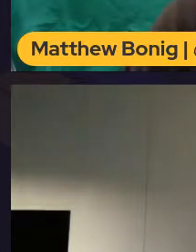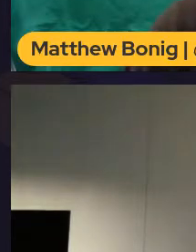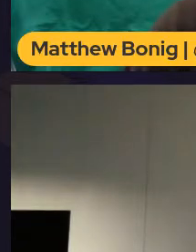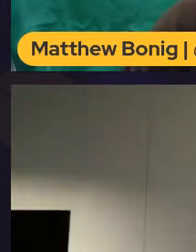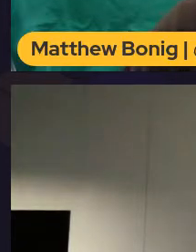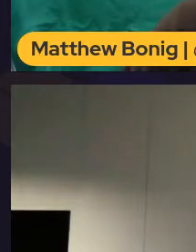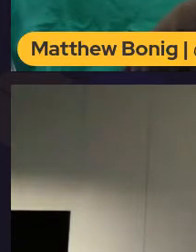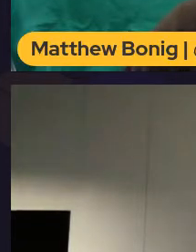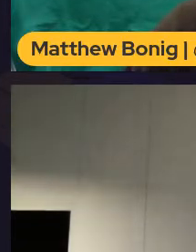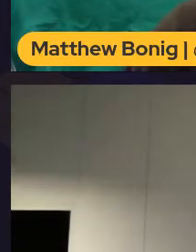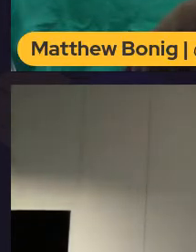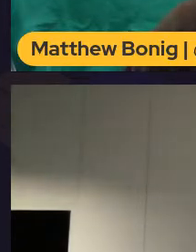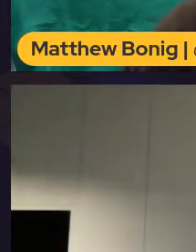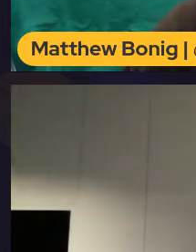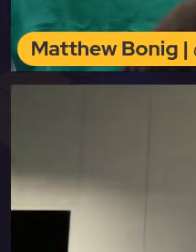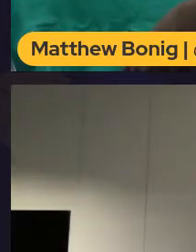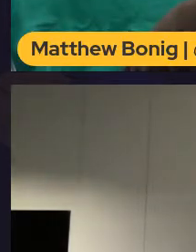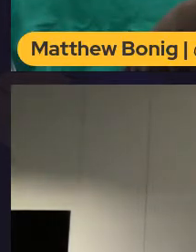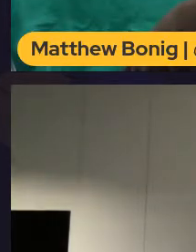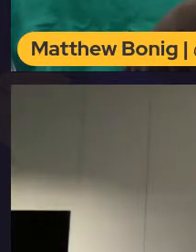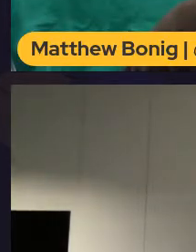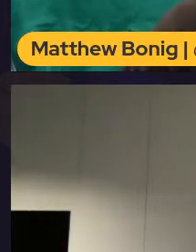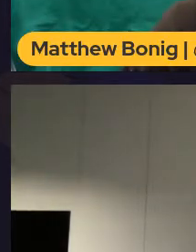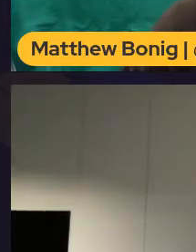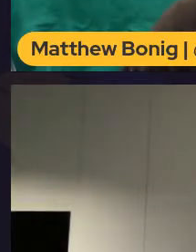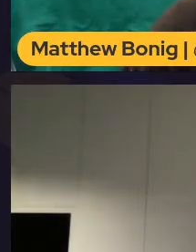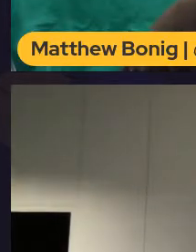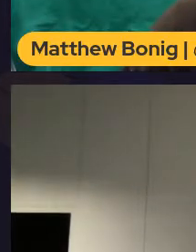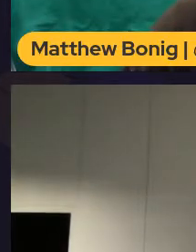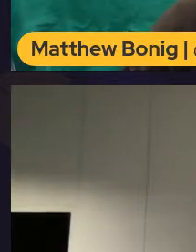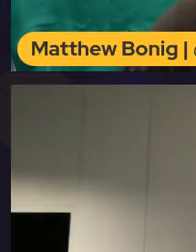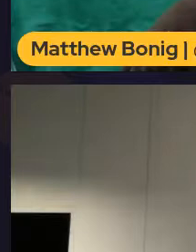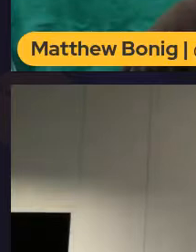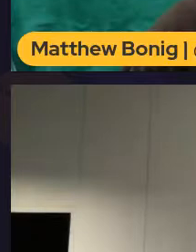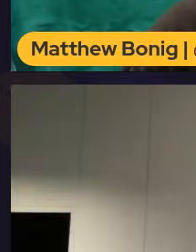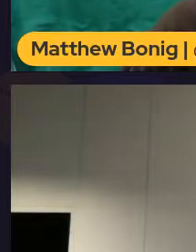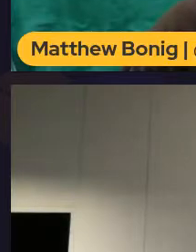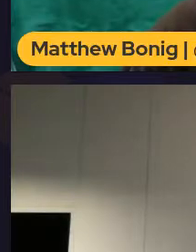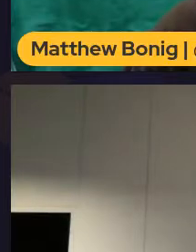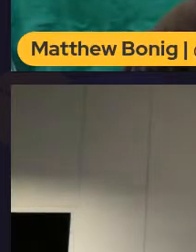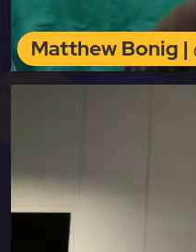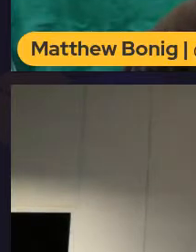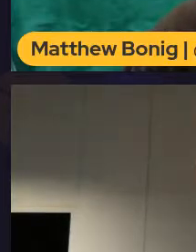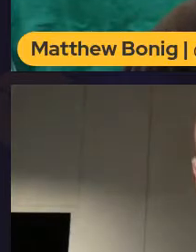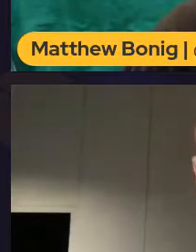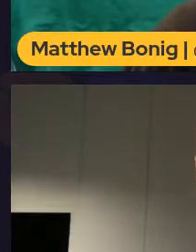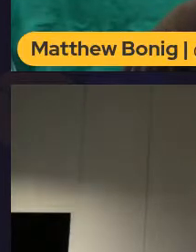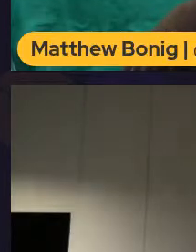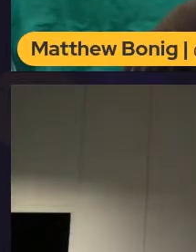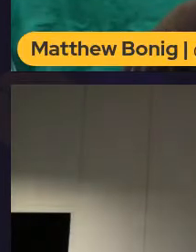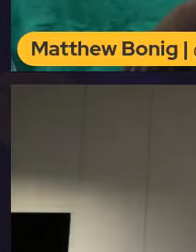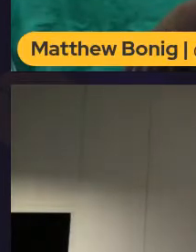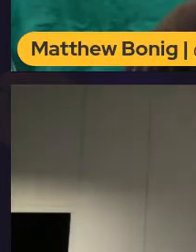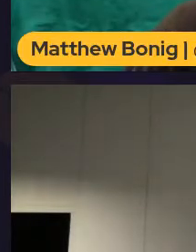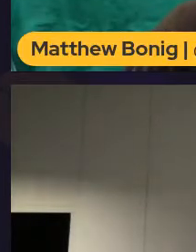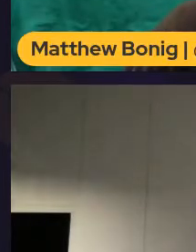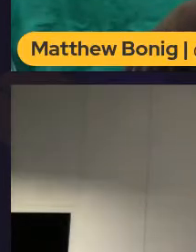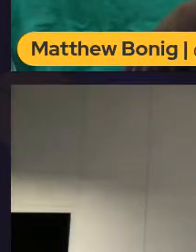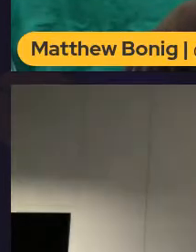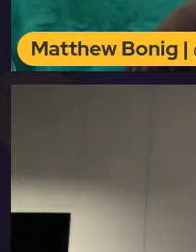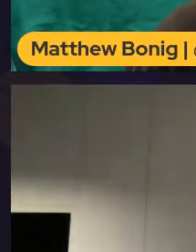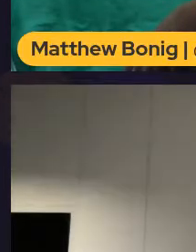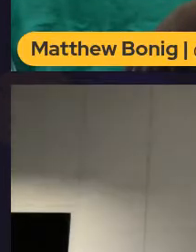yeah, fantastic. I know a lot of people are really excited about it. You know, the big thing is the consolidating